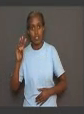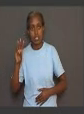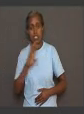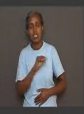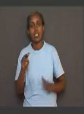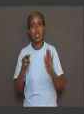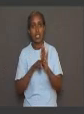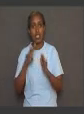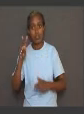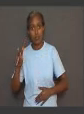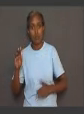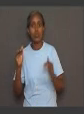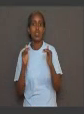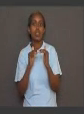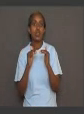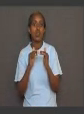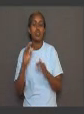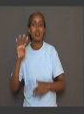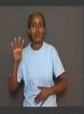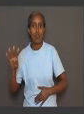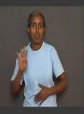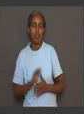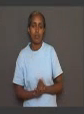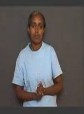and -2 is 4.